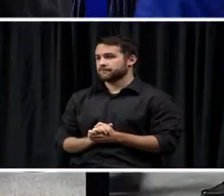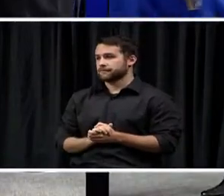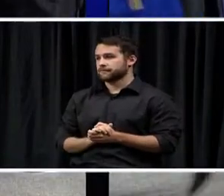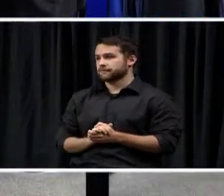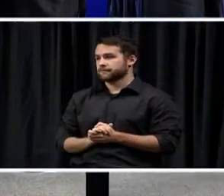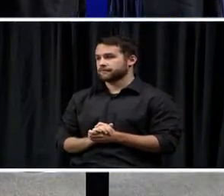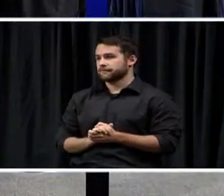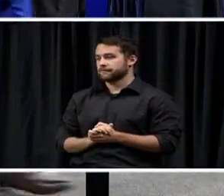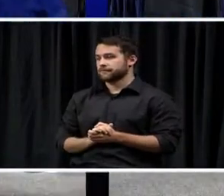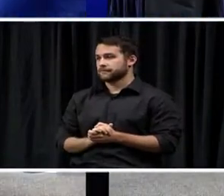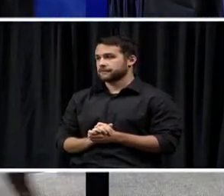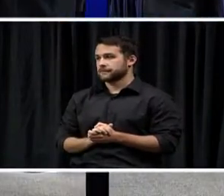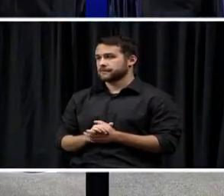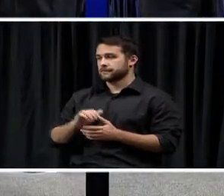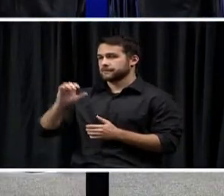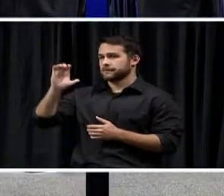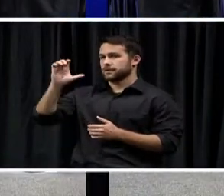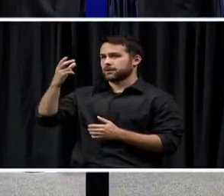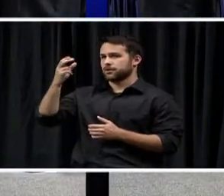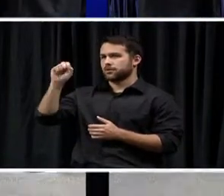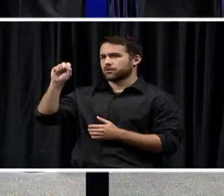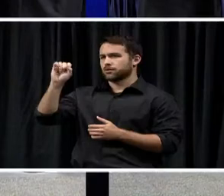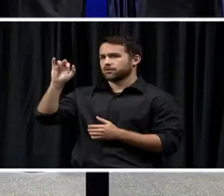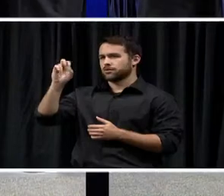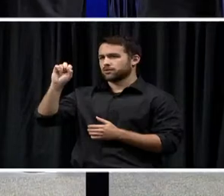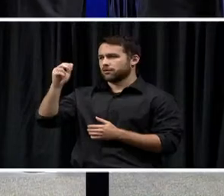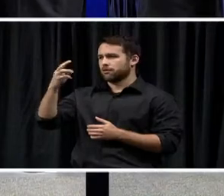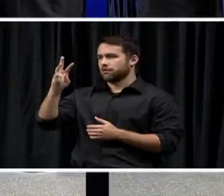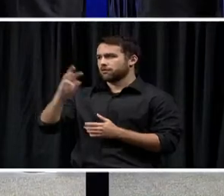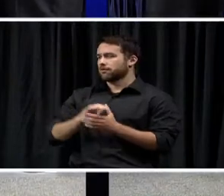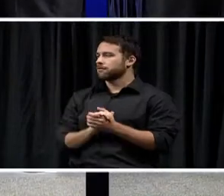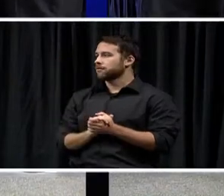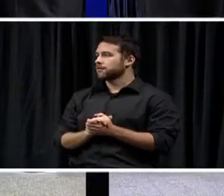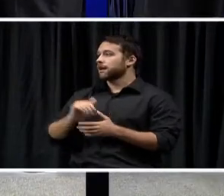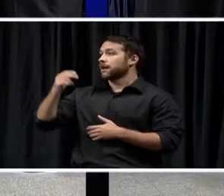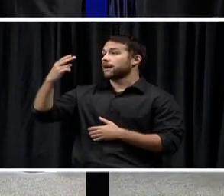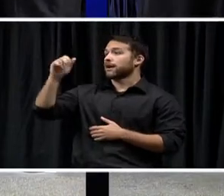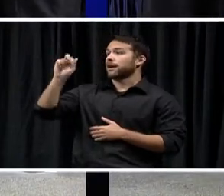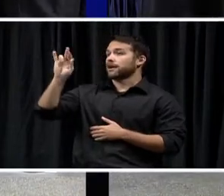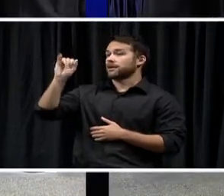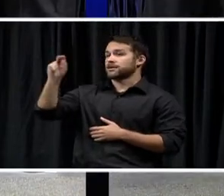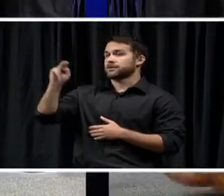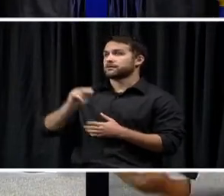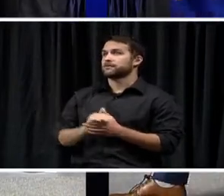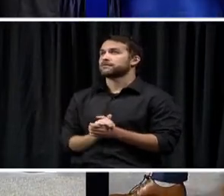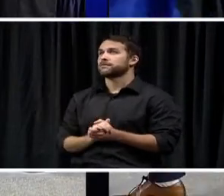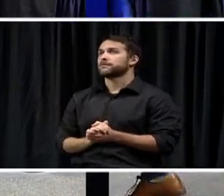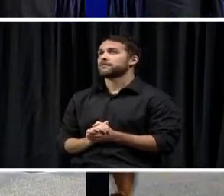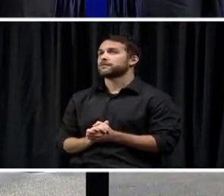Jr. Krishal Karki. Harrison Alexander Kay.